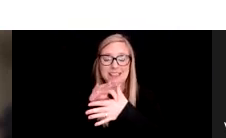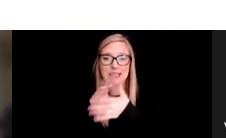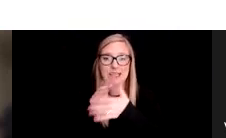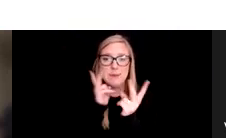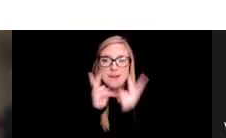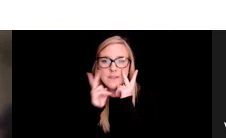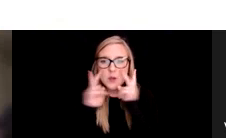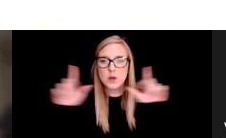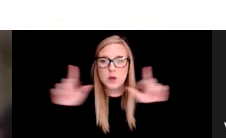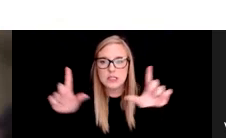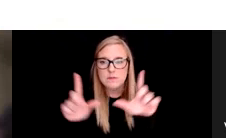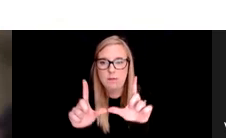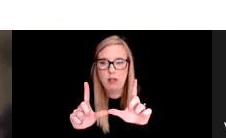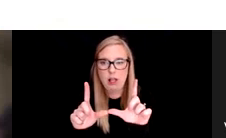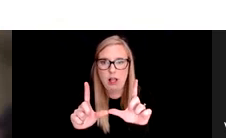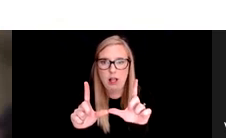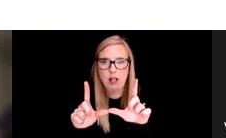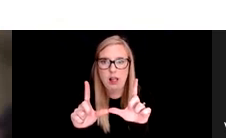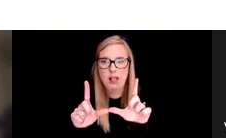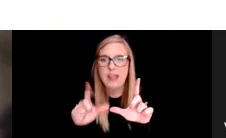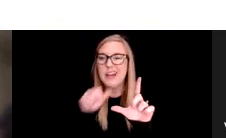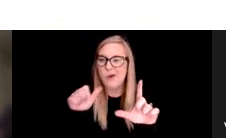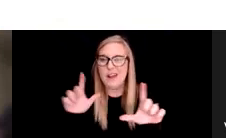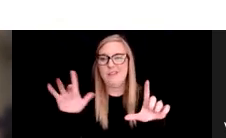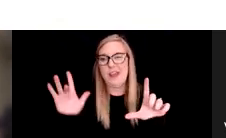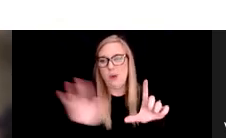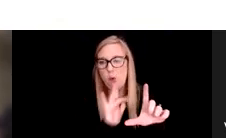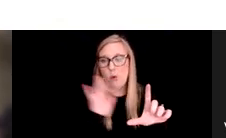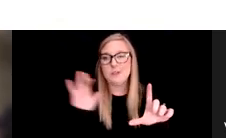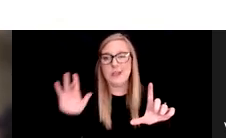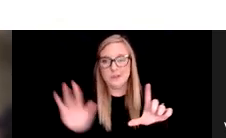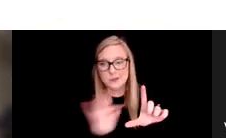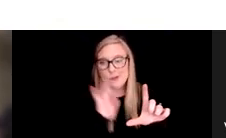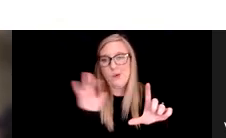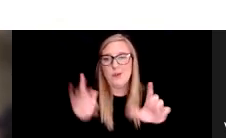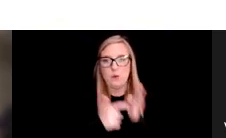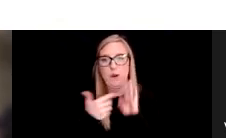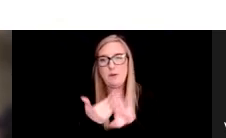smaller viewport without the horizontal scrolling that we saw before.